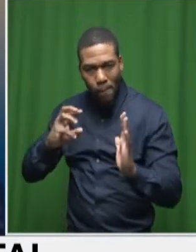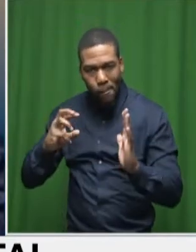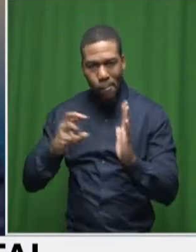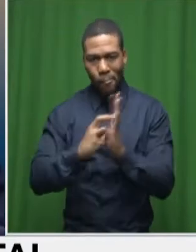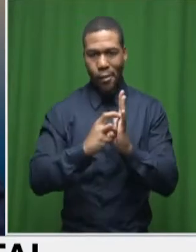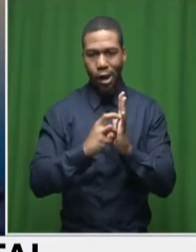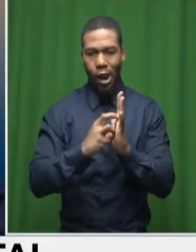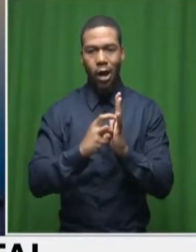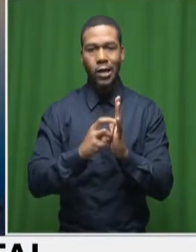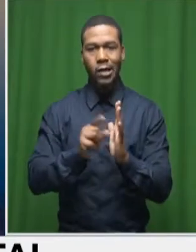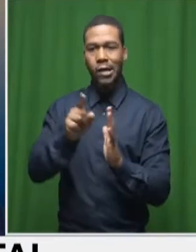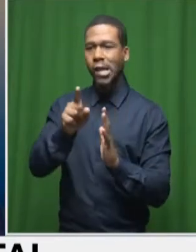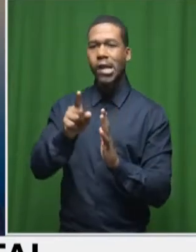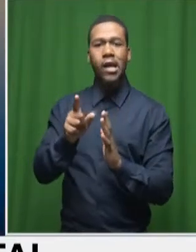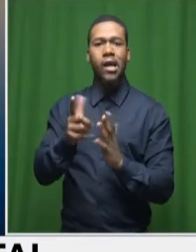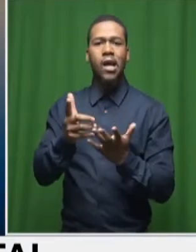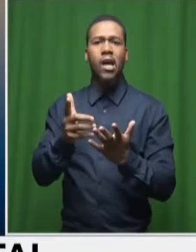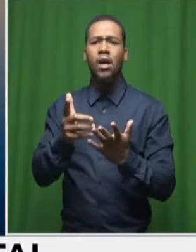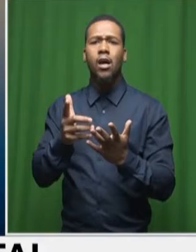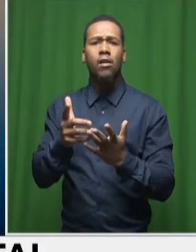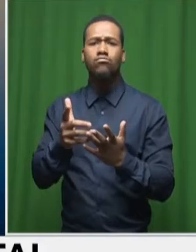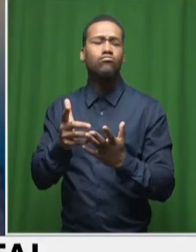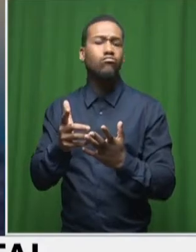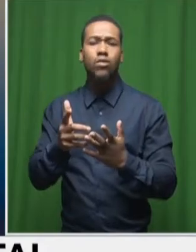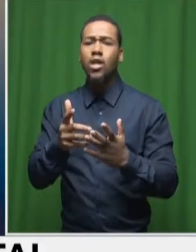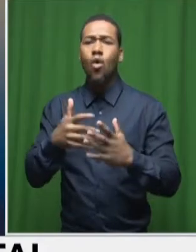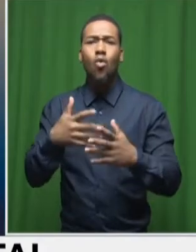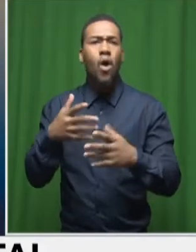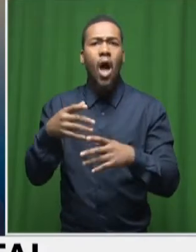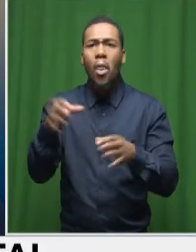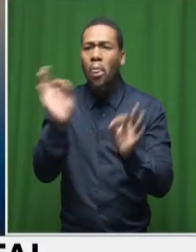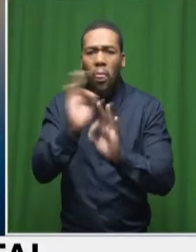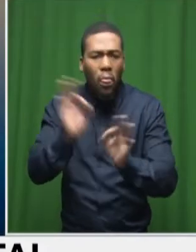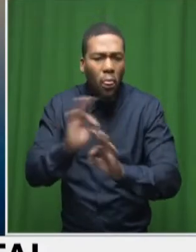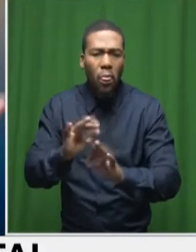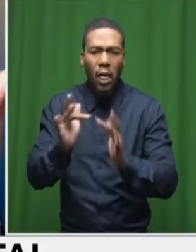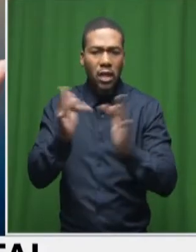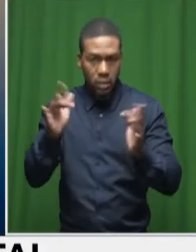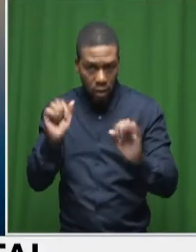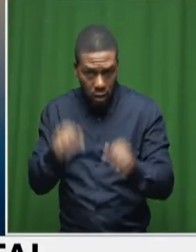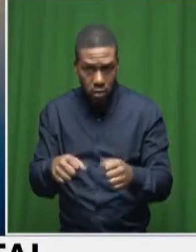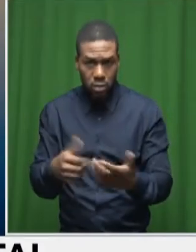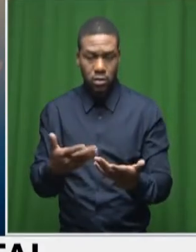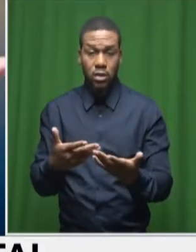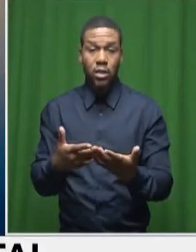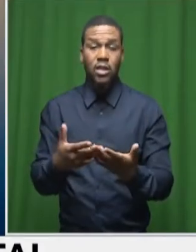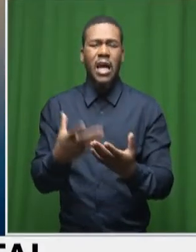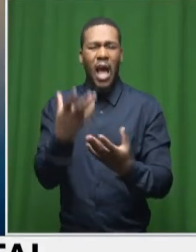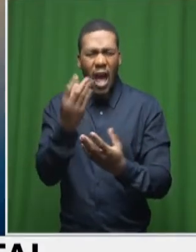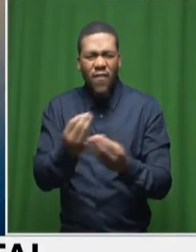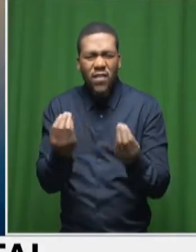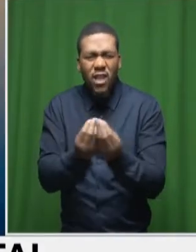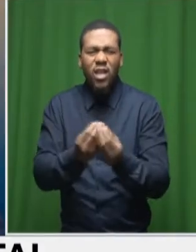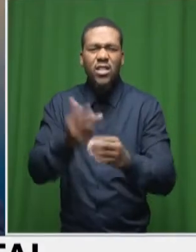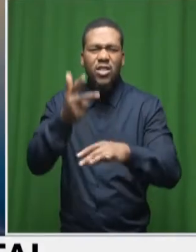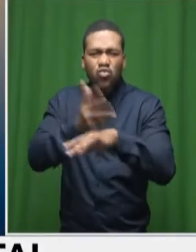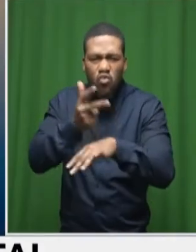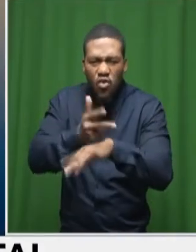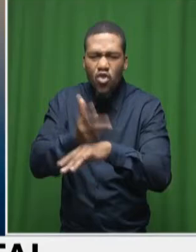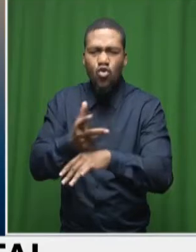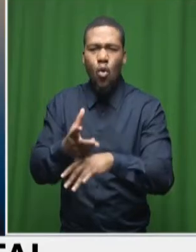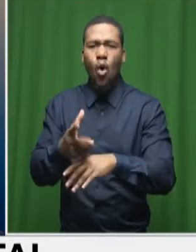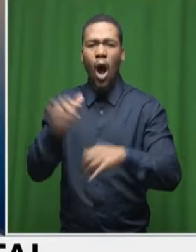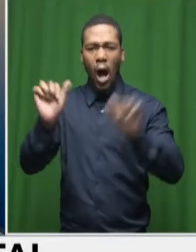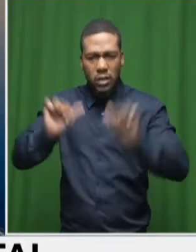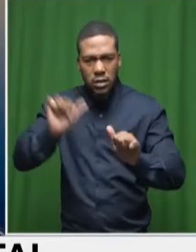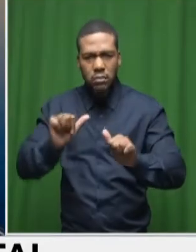connectivity or infrastructure, and it's preloaded with content in it. So we basically loaded video content, assessments, everything within that